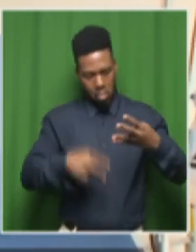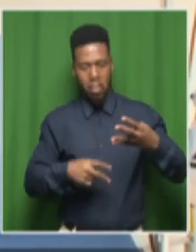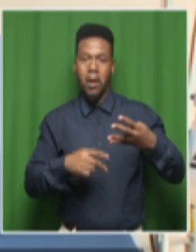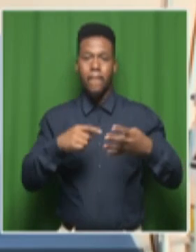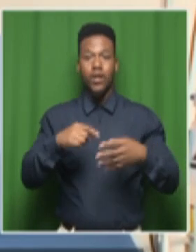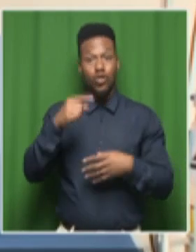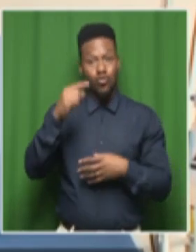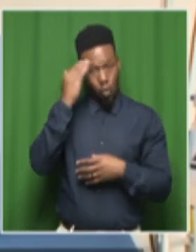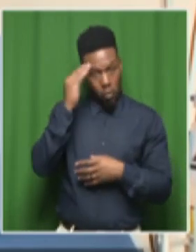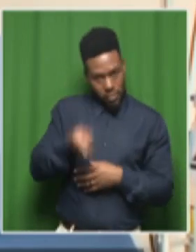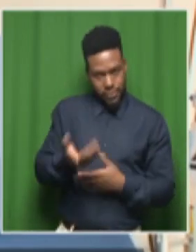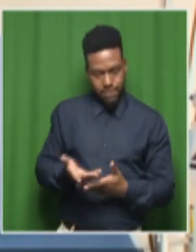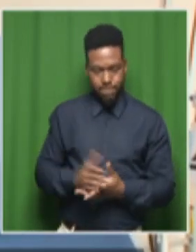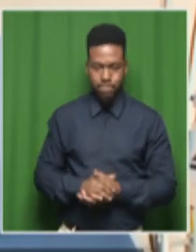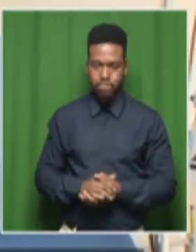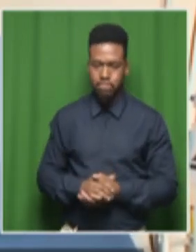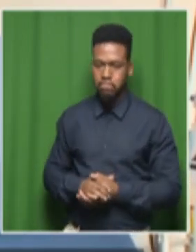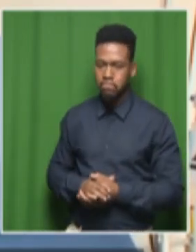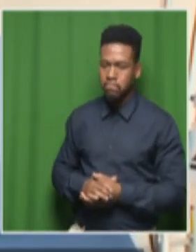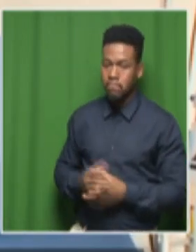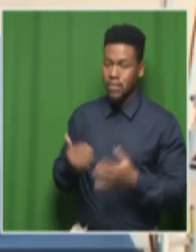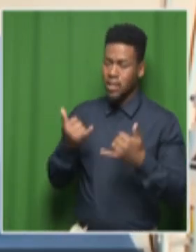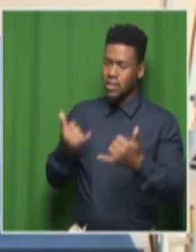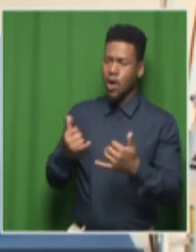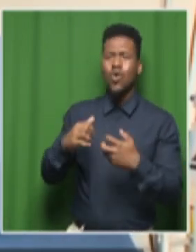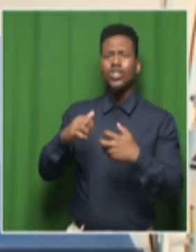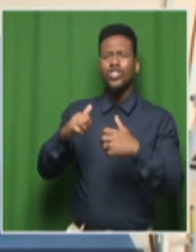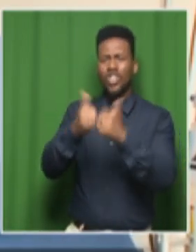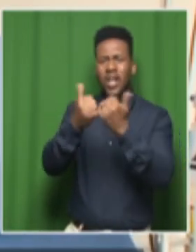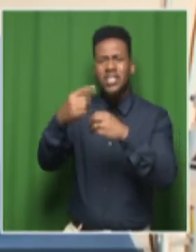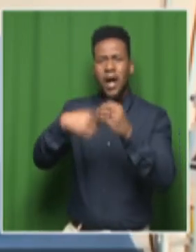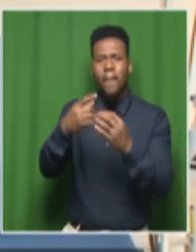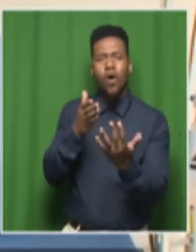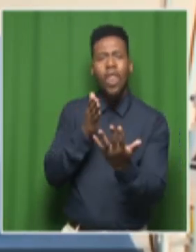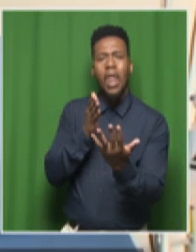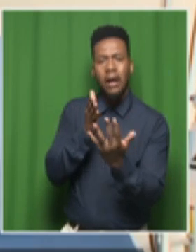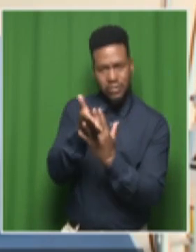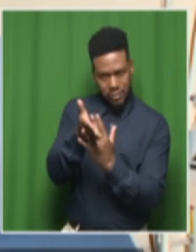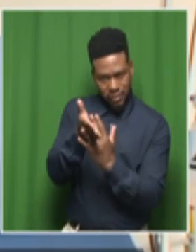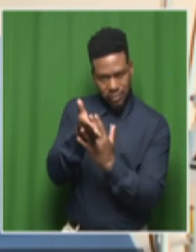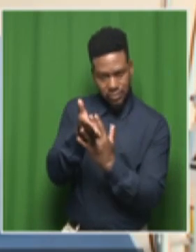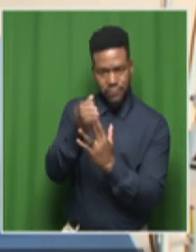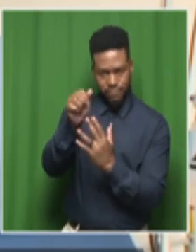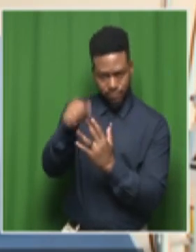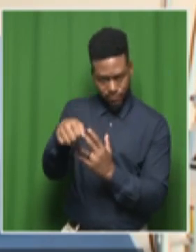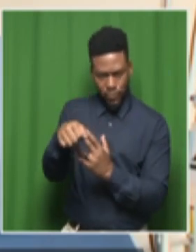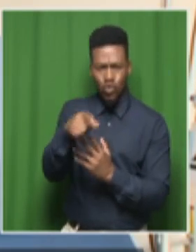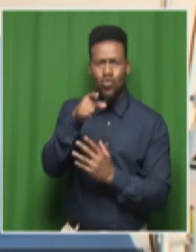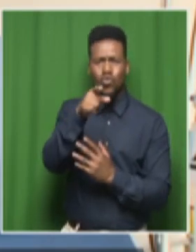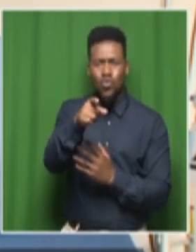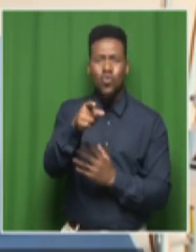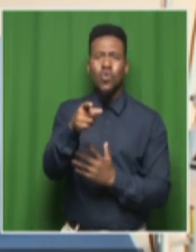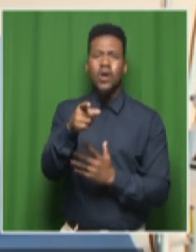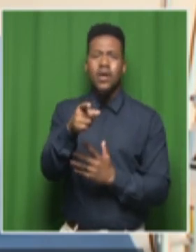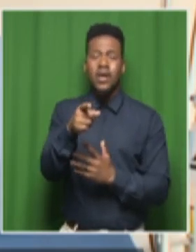available, the issue of access comes to the fore. Talk us through, how you're addressing some of those